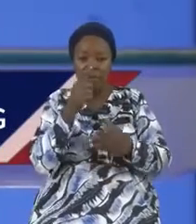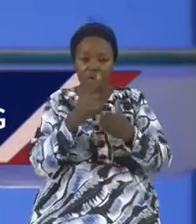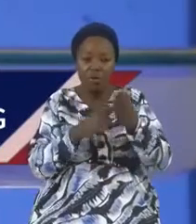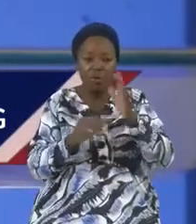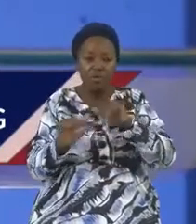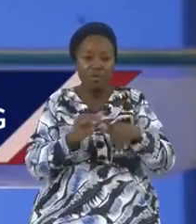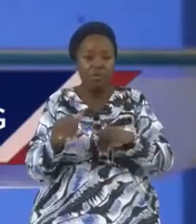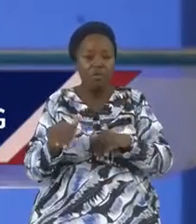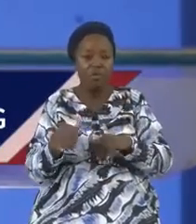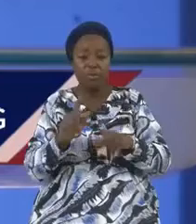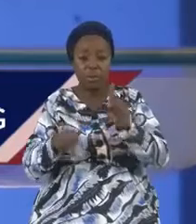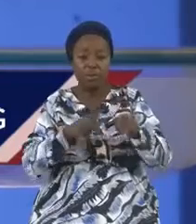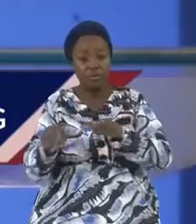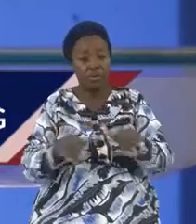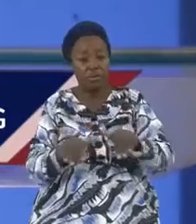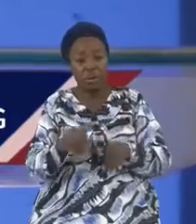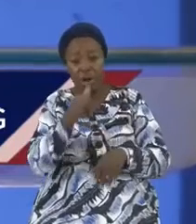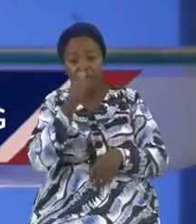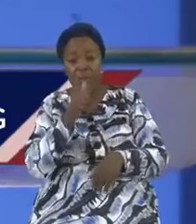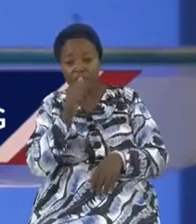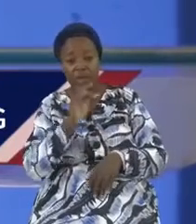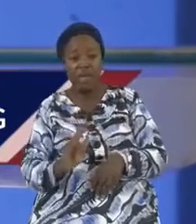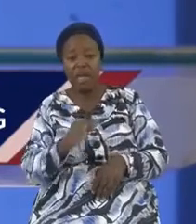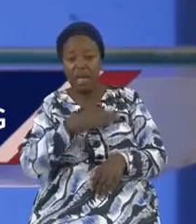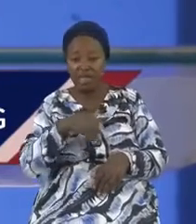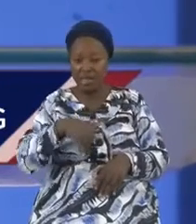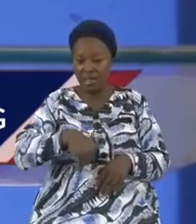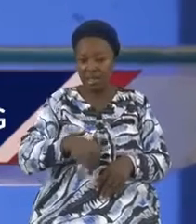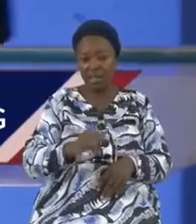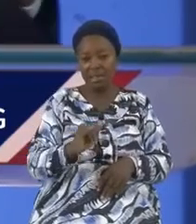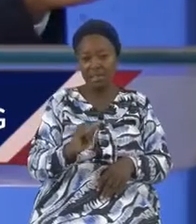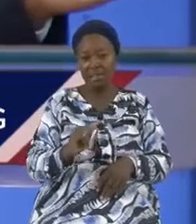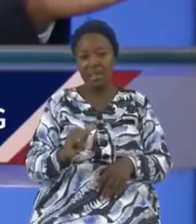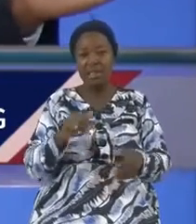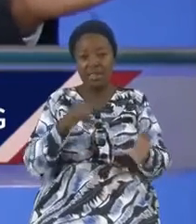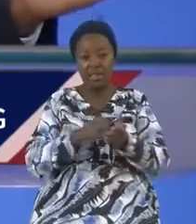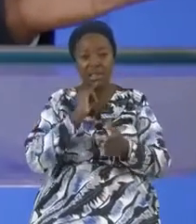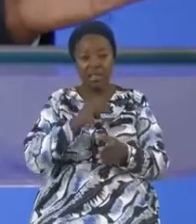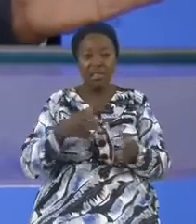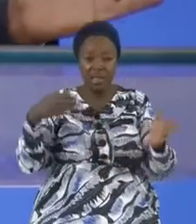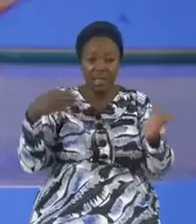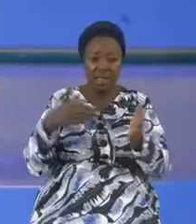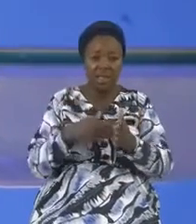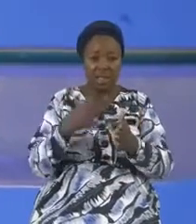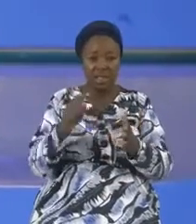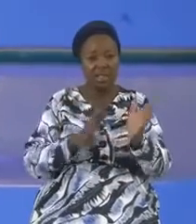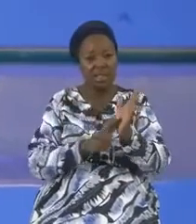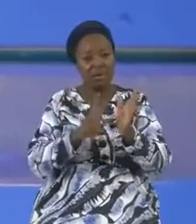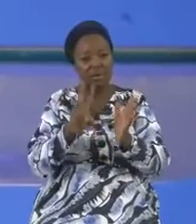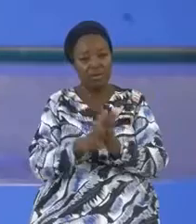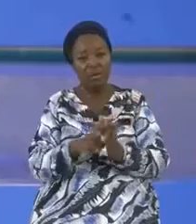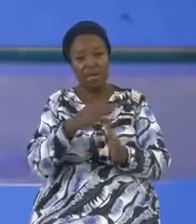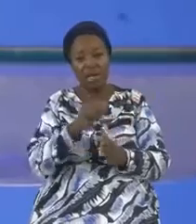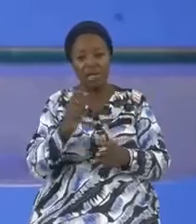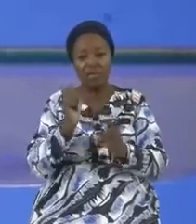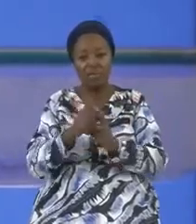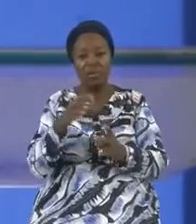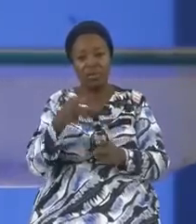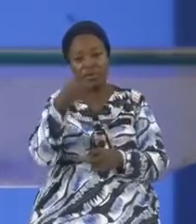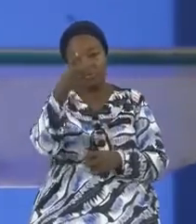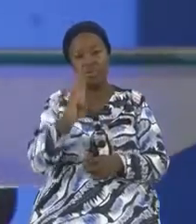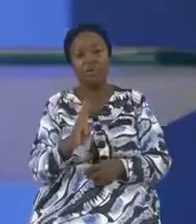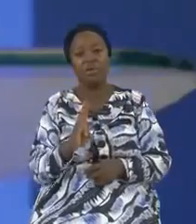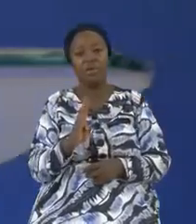do privately, and yet it's against the will and the word of